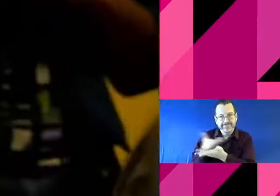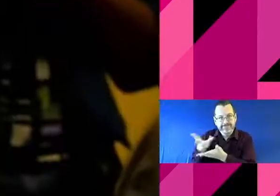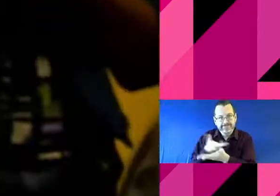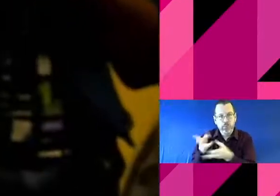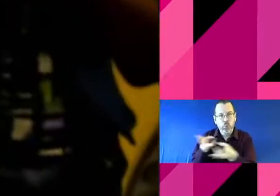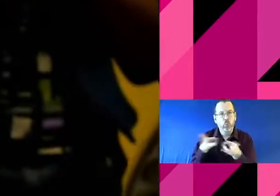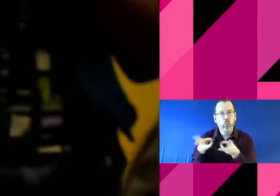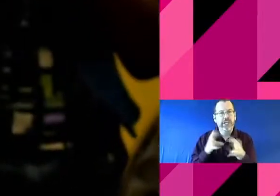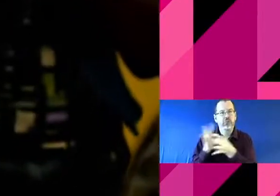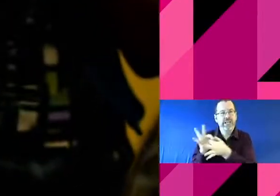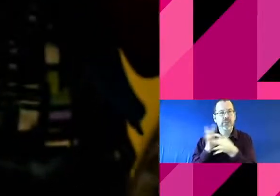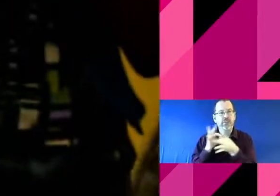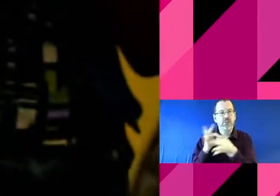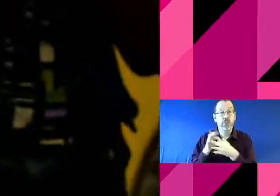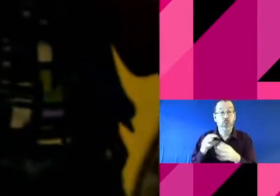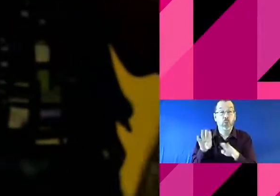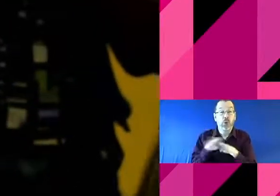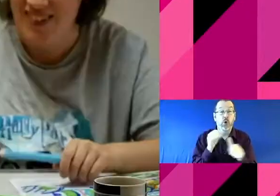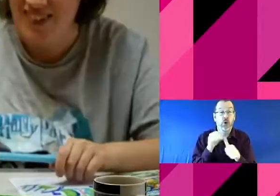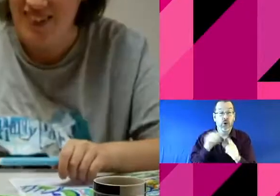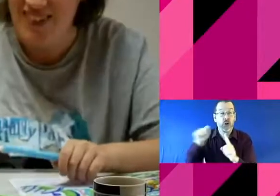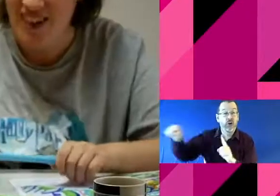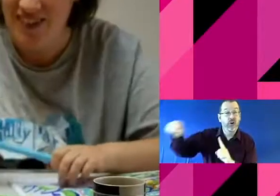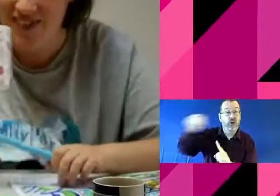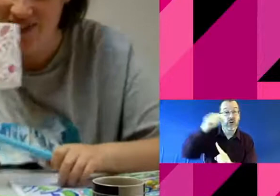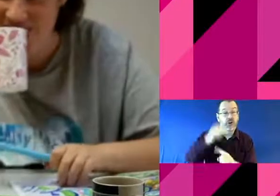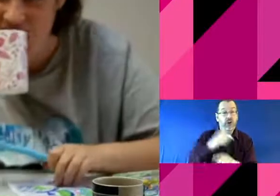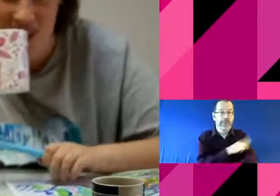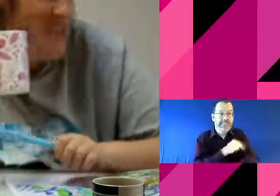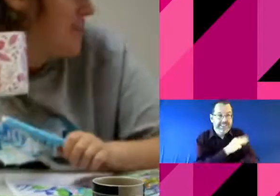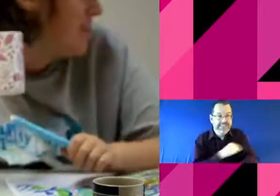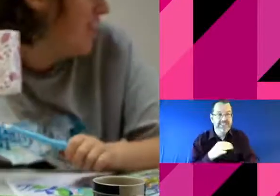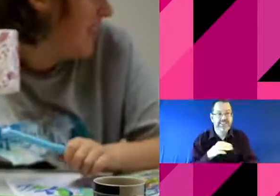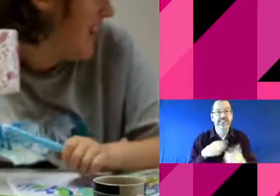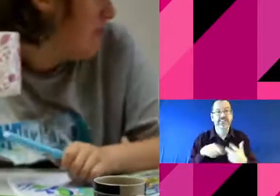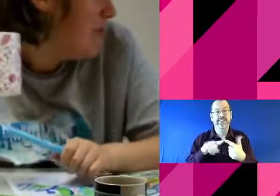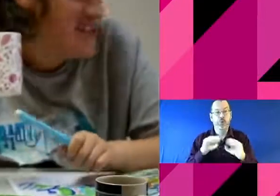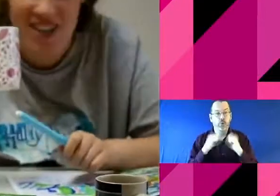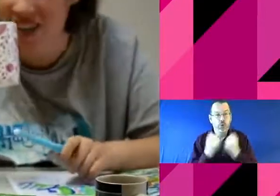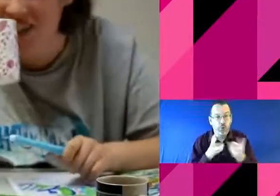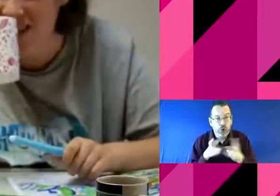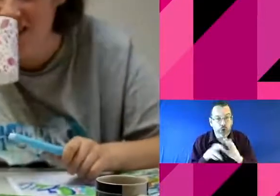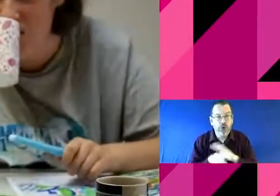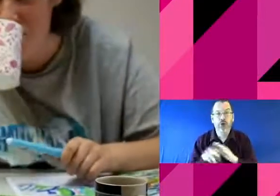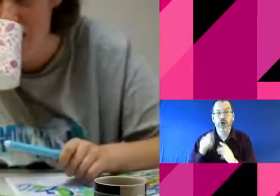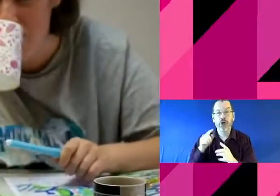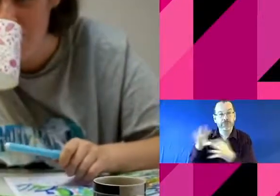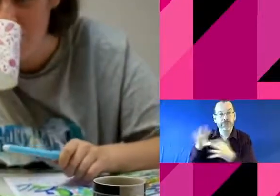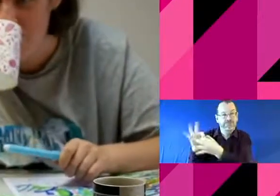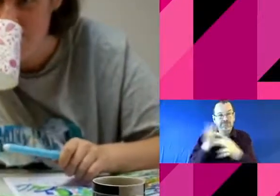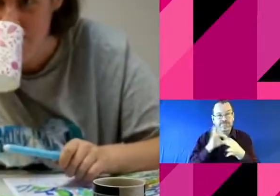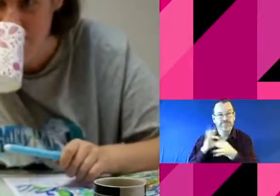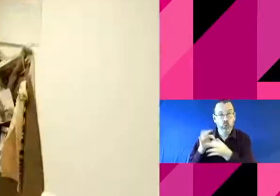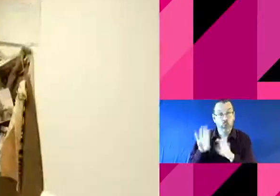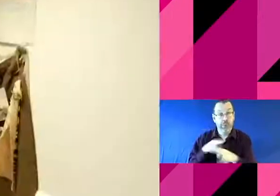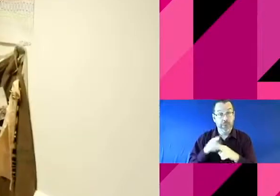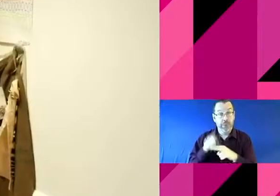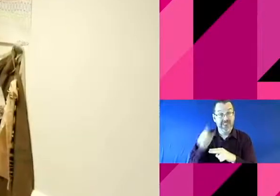people around her, the police officer and the social worker. Without that, I don't think she would have got to court at all.